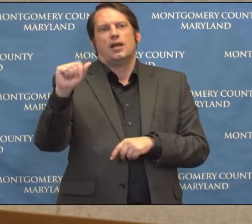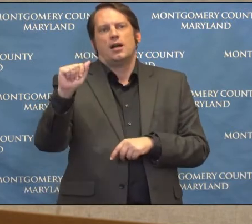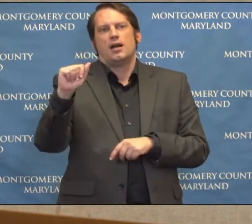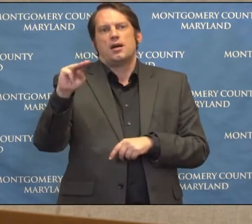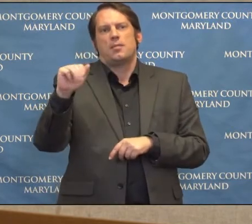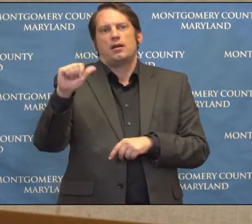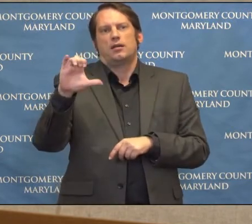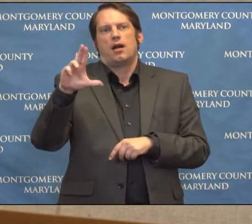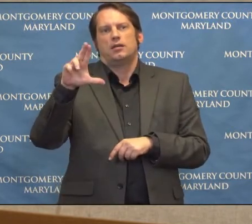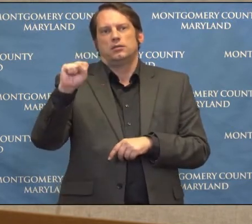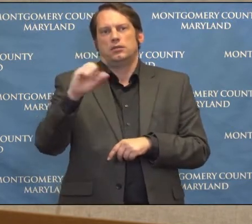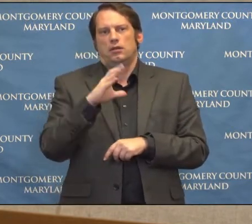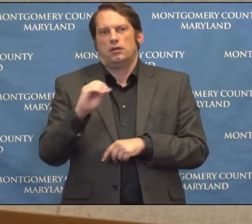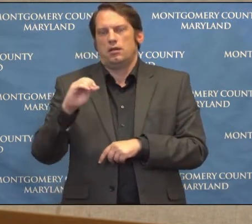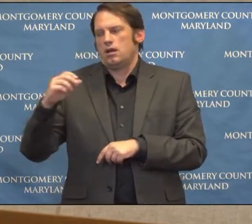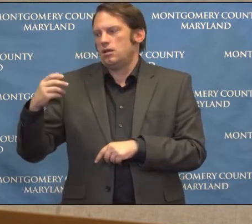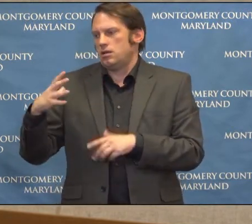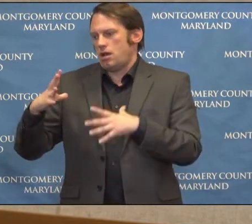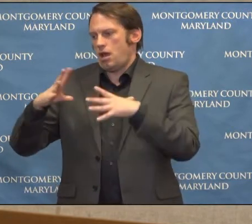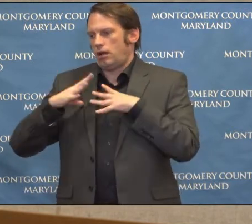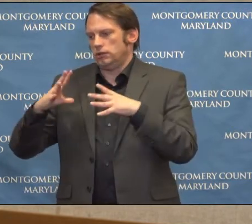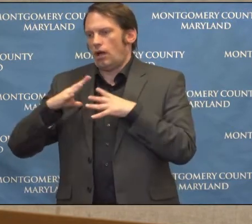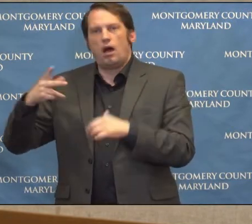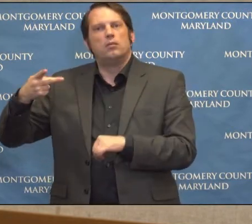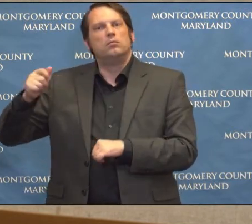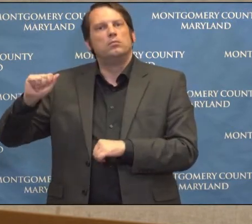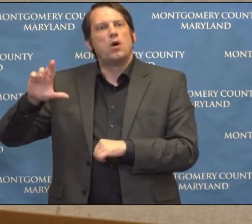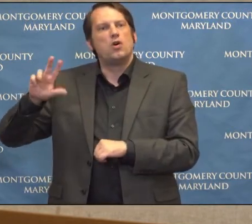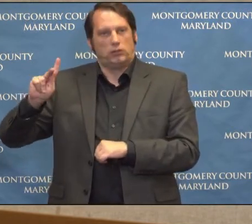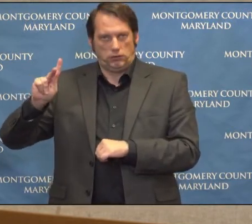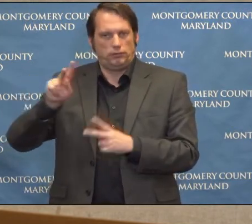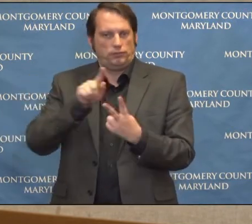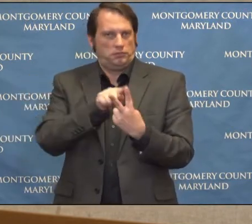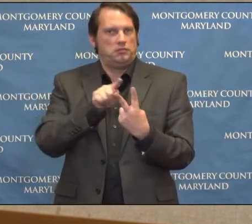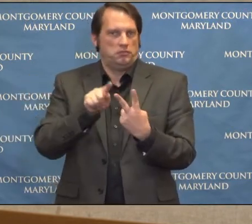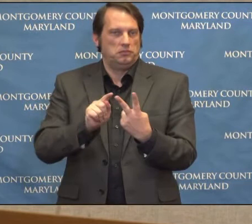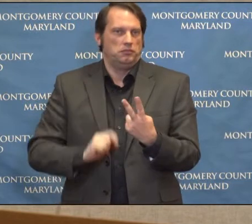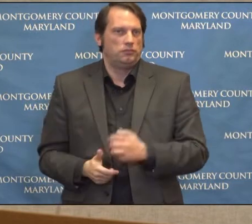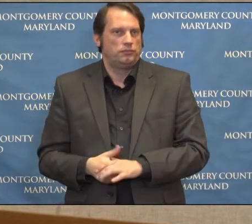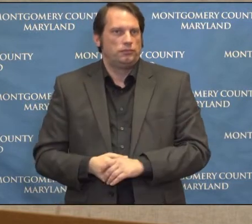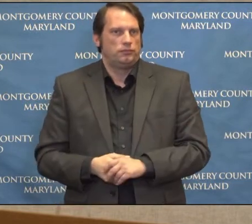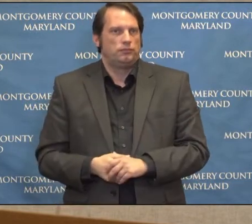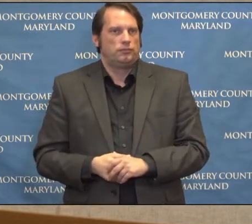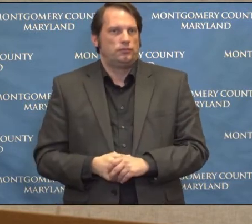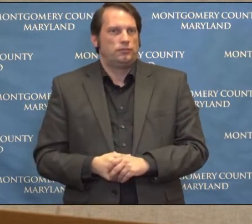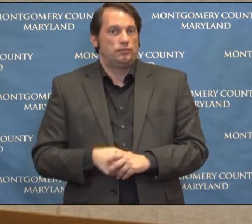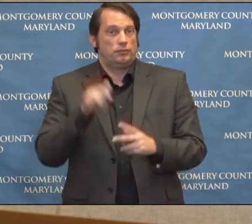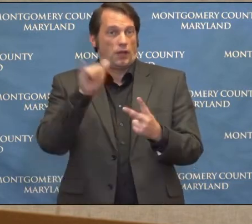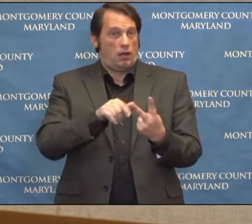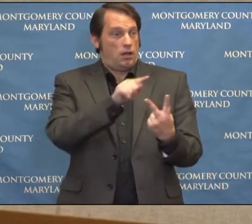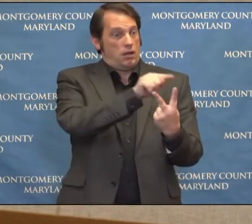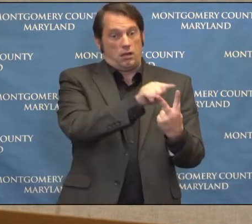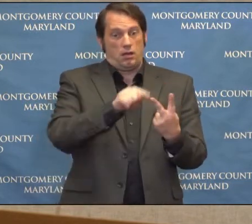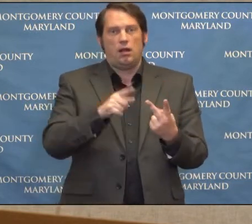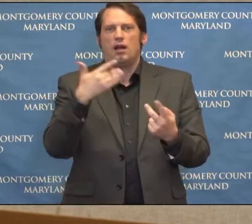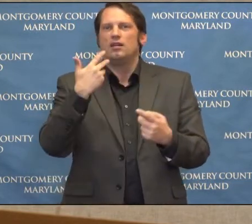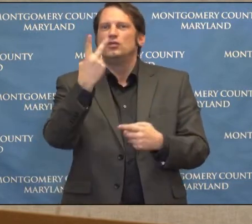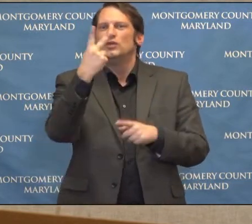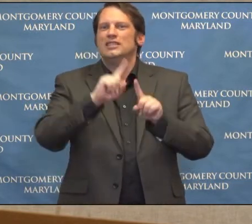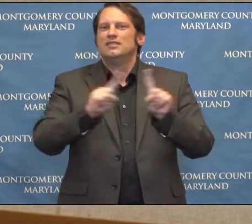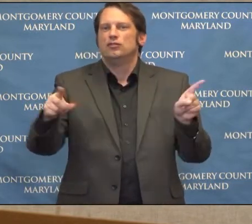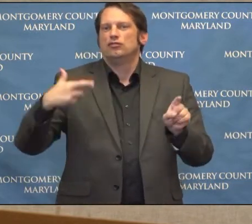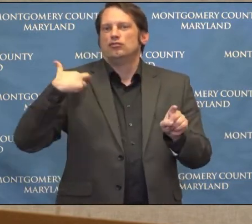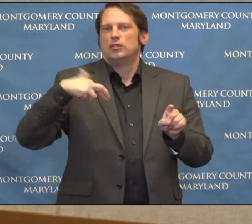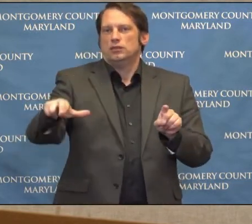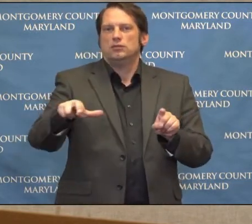taking orders for participation to transfer to sites throughout the county. And if you're unable to get to one of the centers to